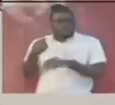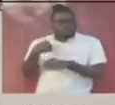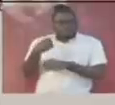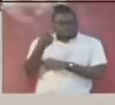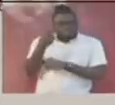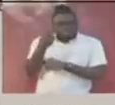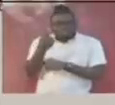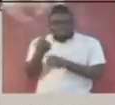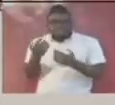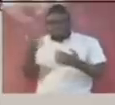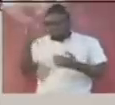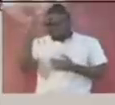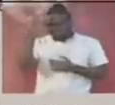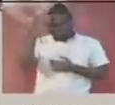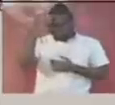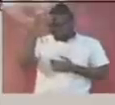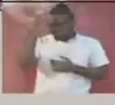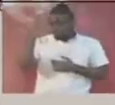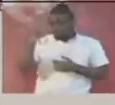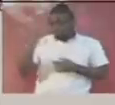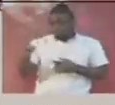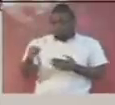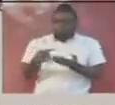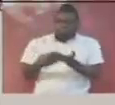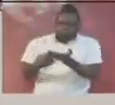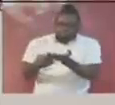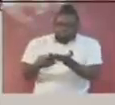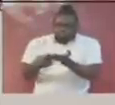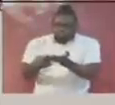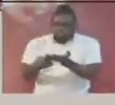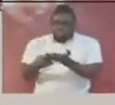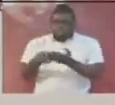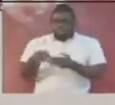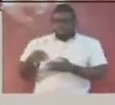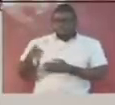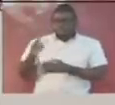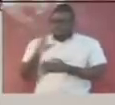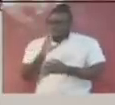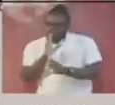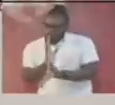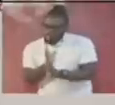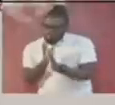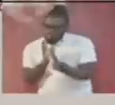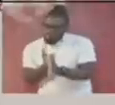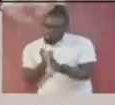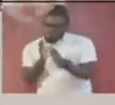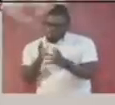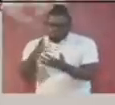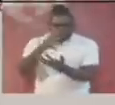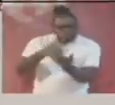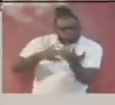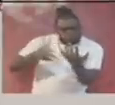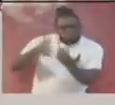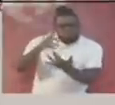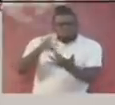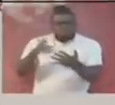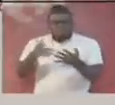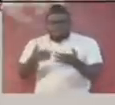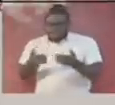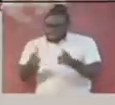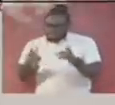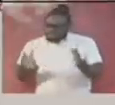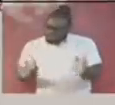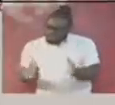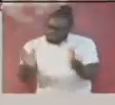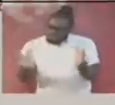before you see anything like that, be talking to them, be reminding them that they can come to you with anything, especially as they return to